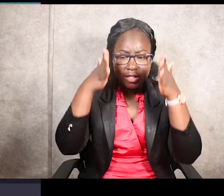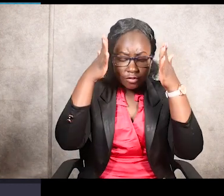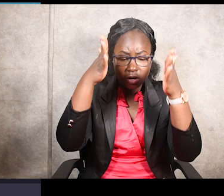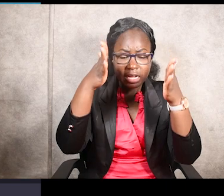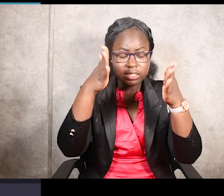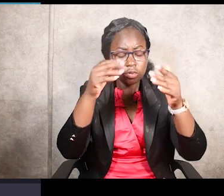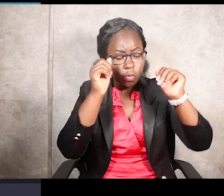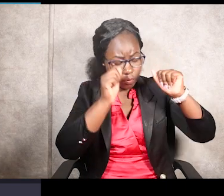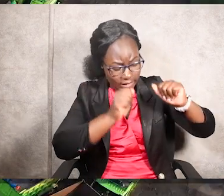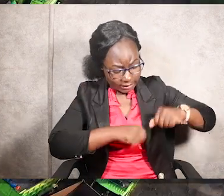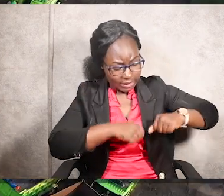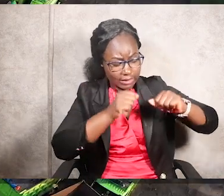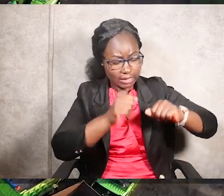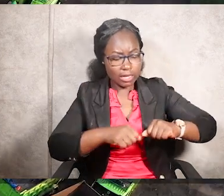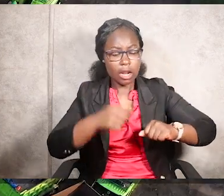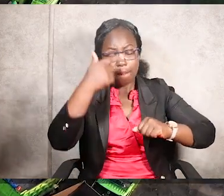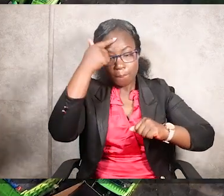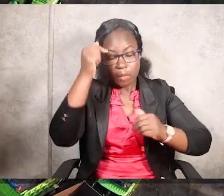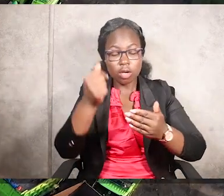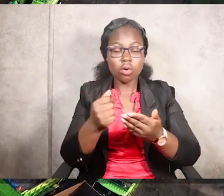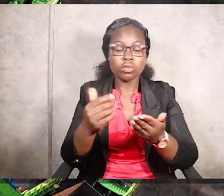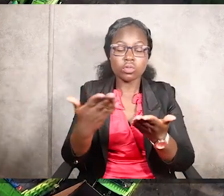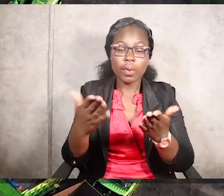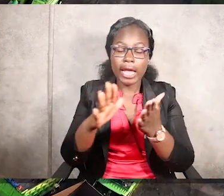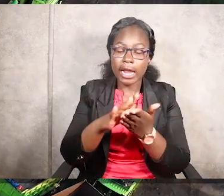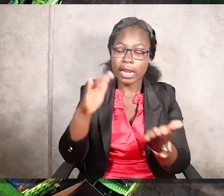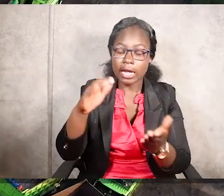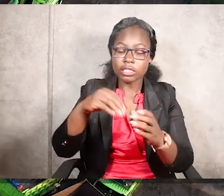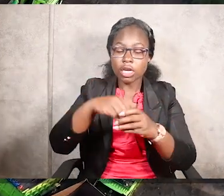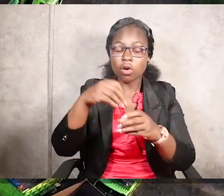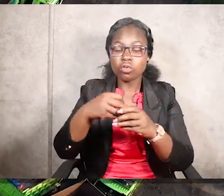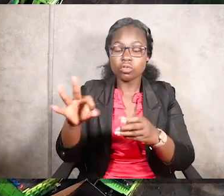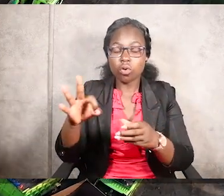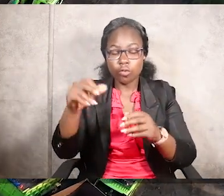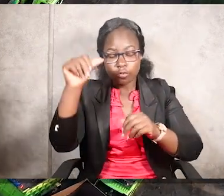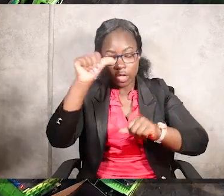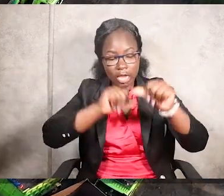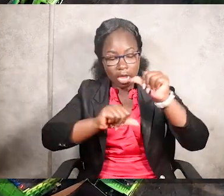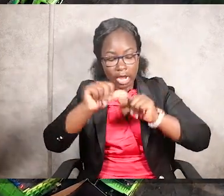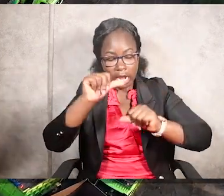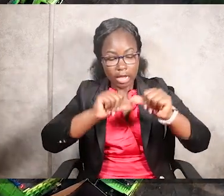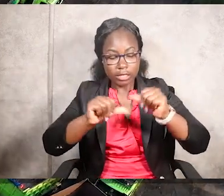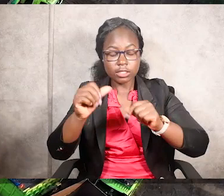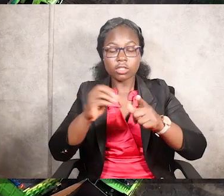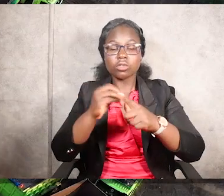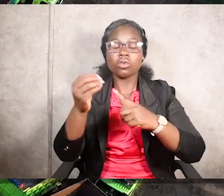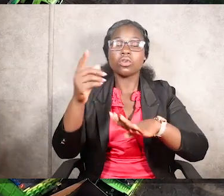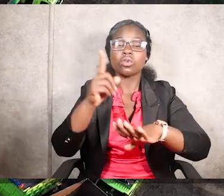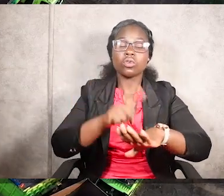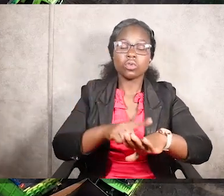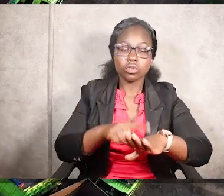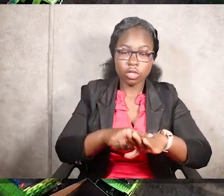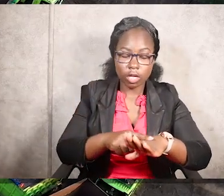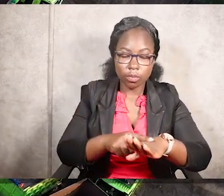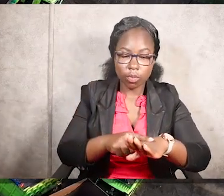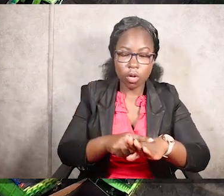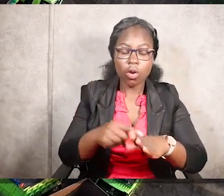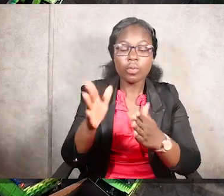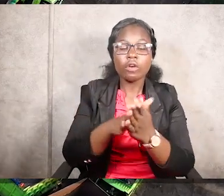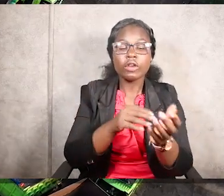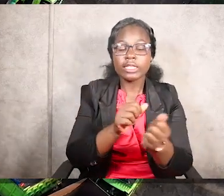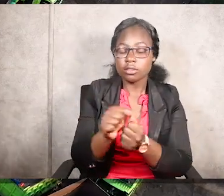sustainability because by and large, out of our actions over quite a span of time, we have really polluted